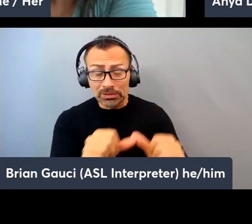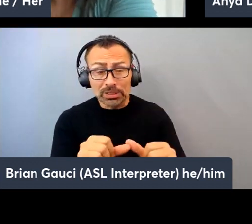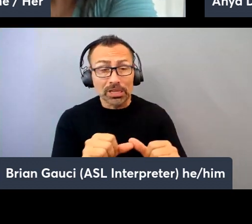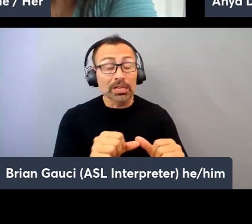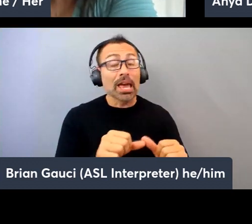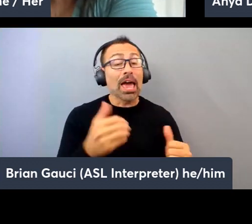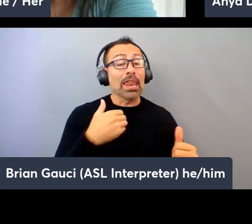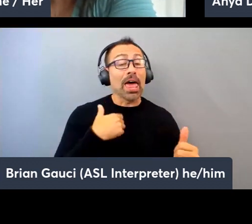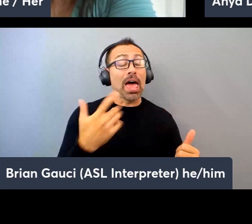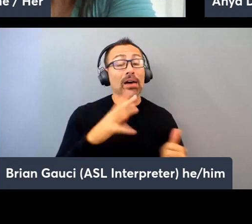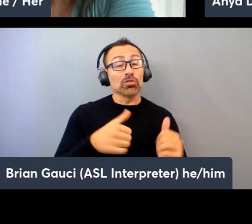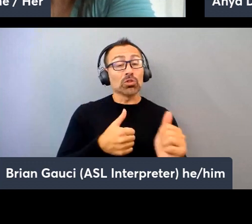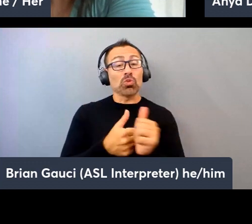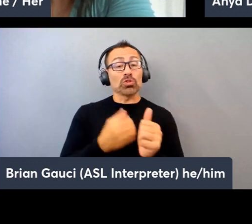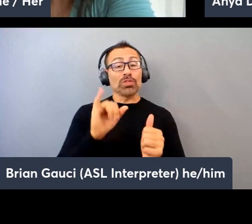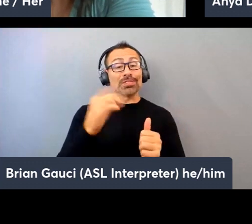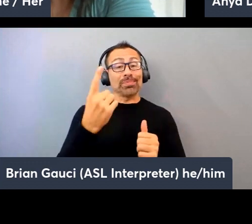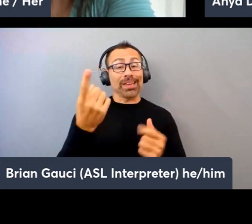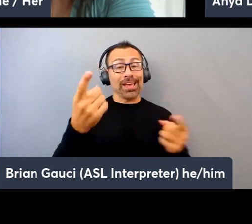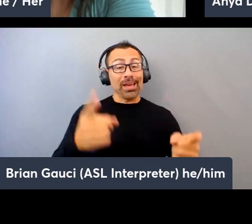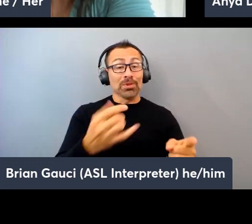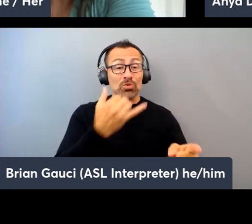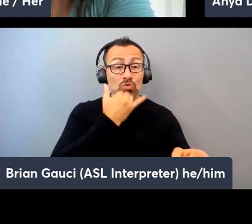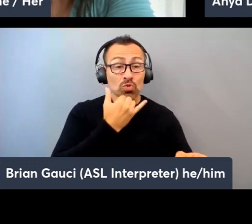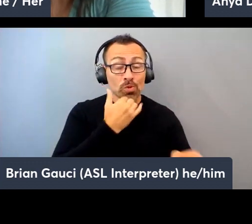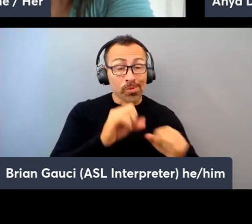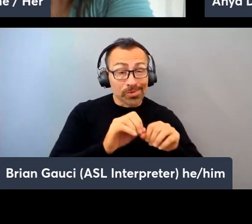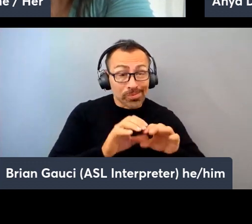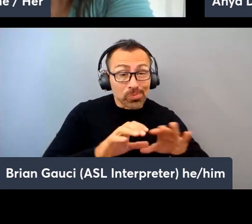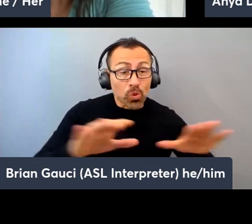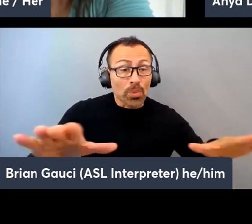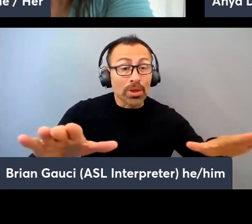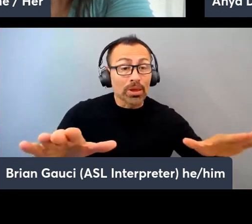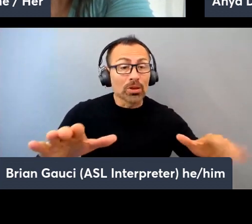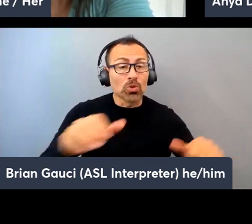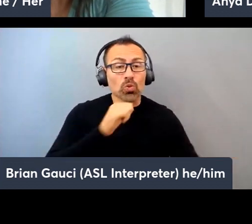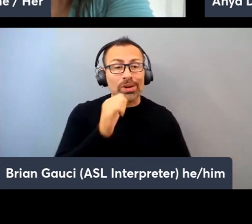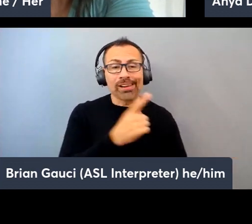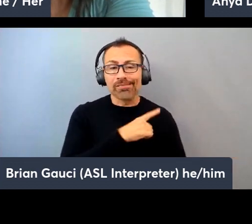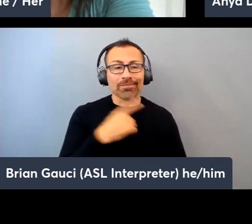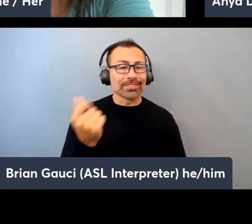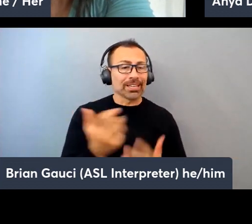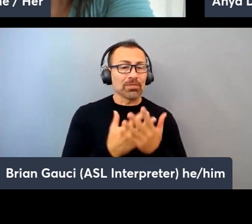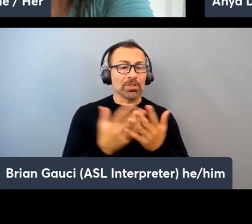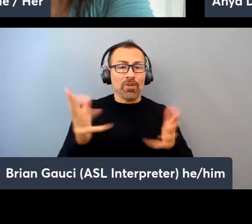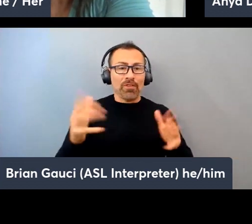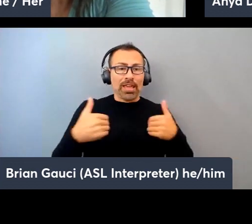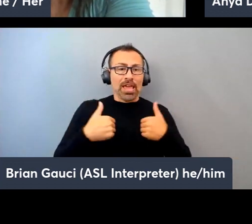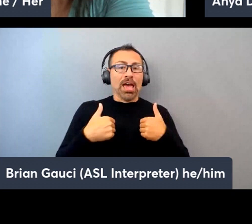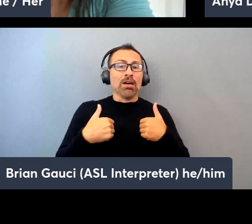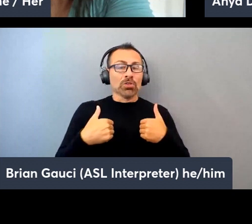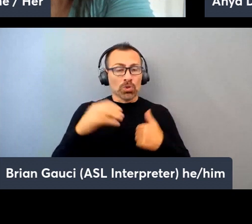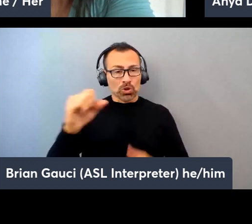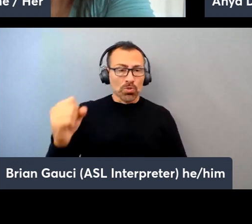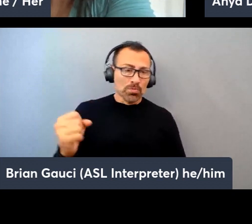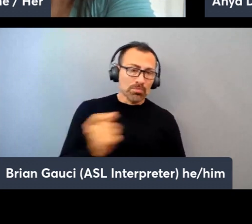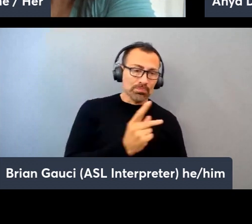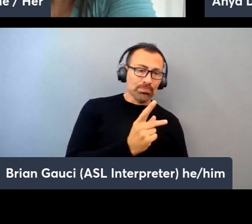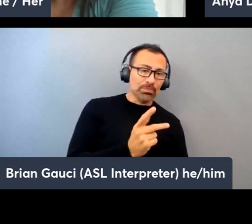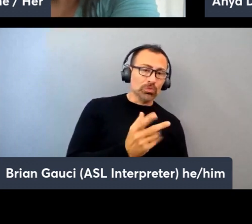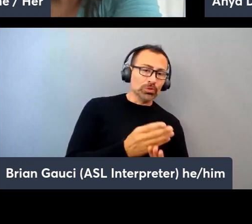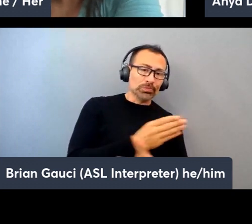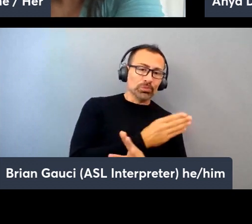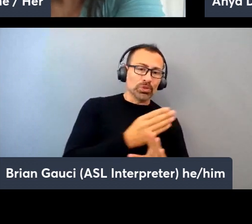it, we're not really necessarily risking everything that's currently out there, and be able to revert back to the previous version that we